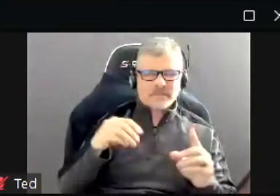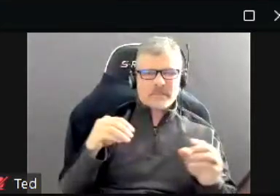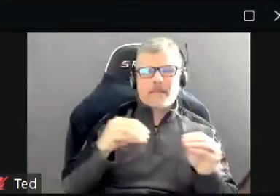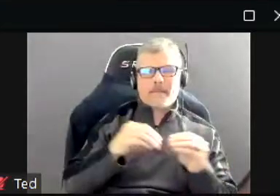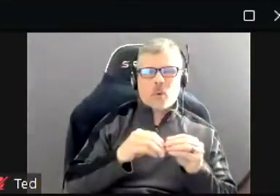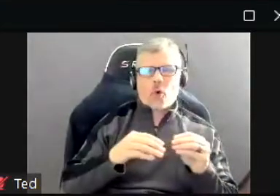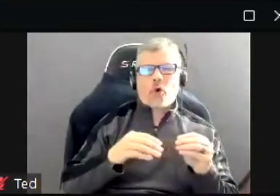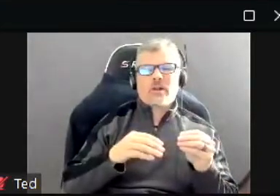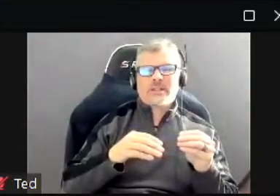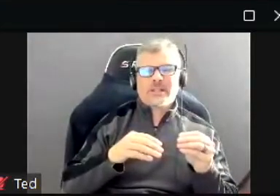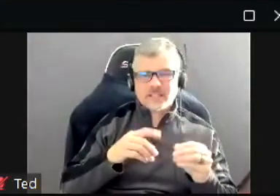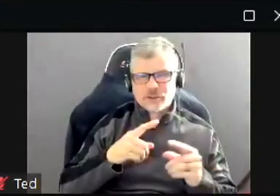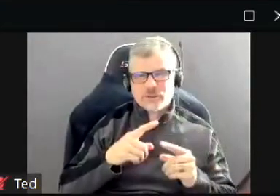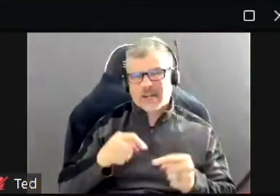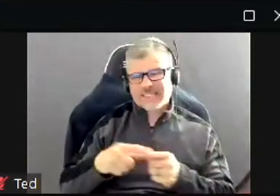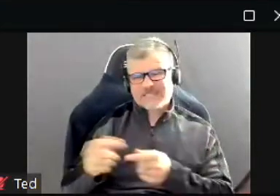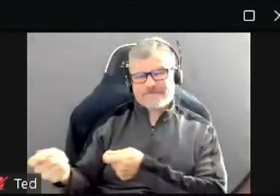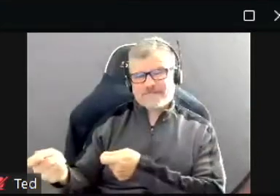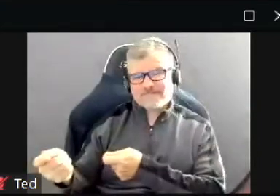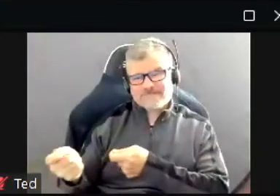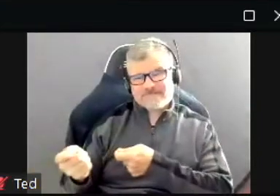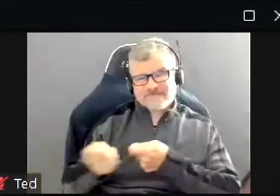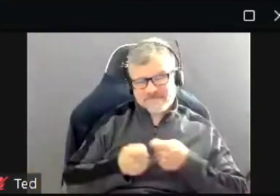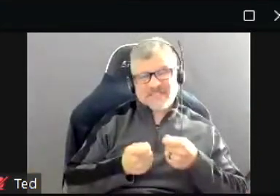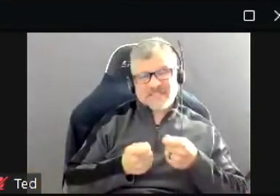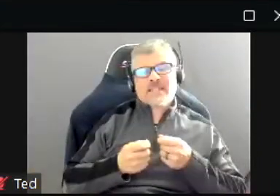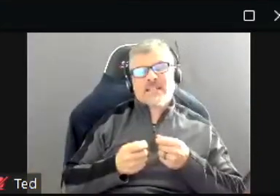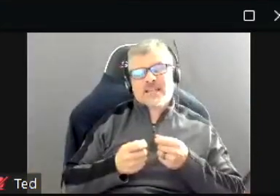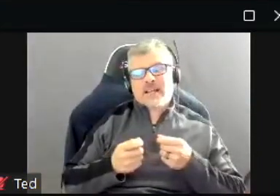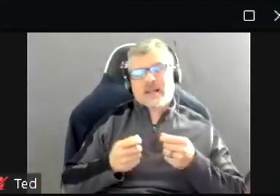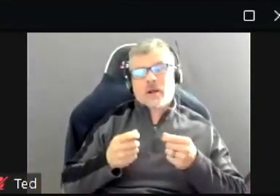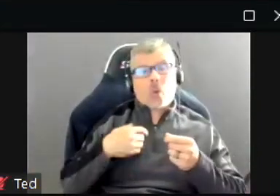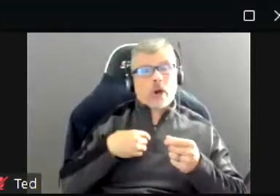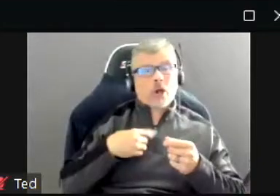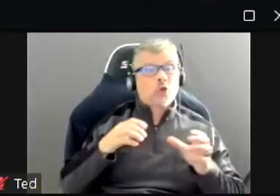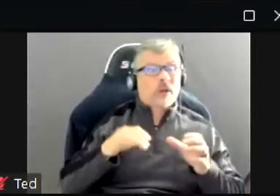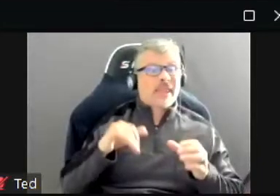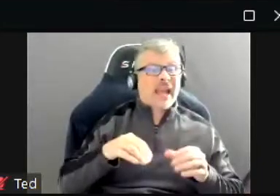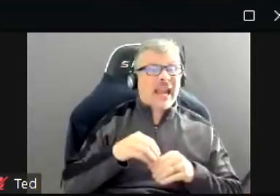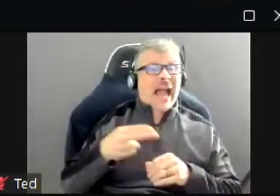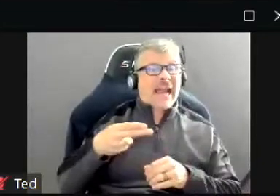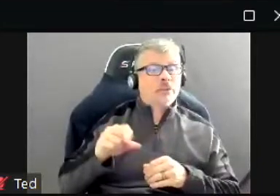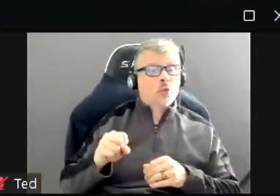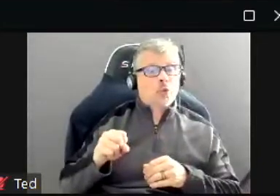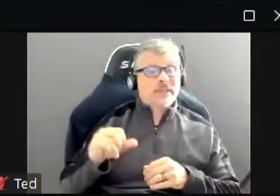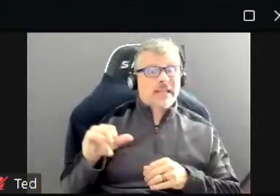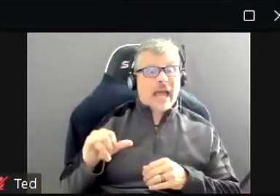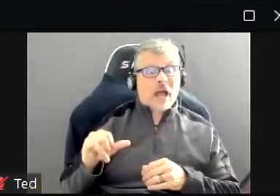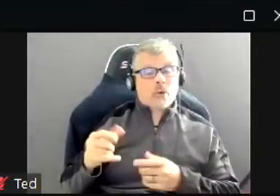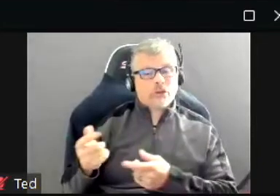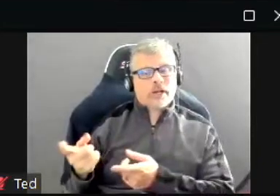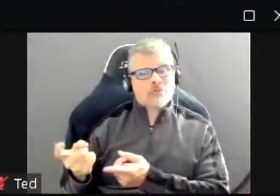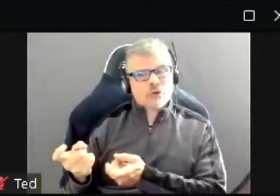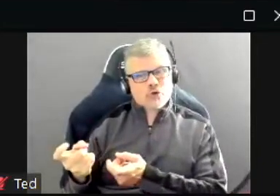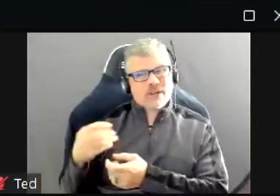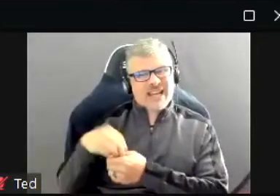meeting potential teachers where they are. We're doing a lot in high schools right now to start that recruitment earlier, but it's also the culture,